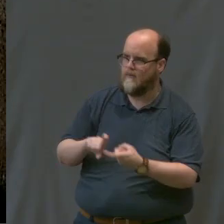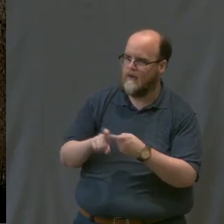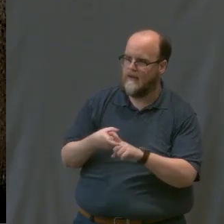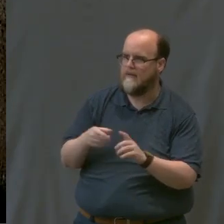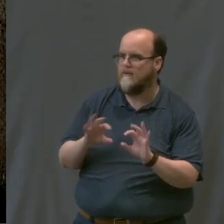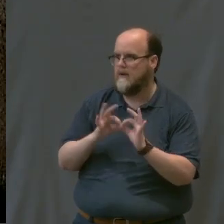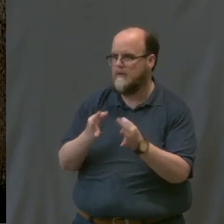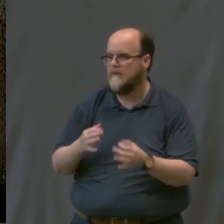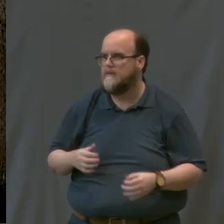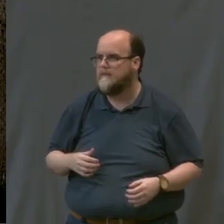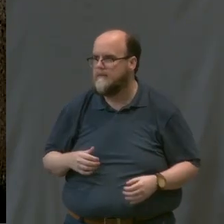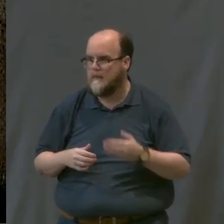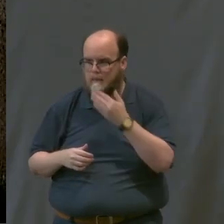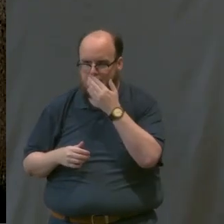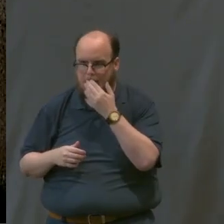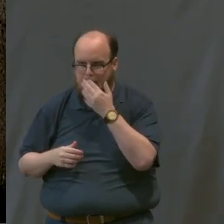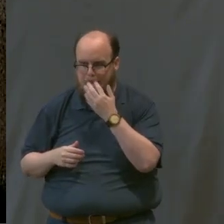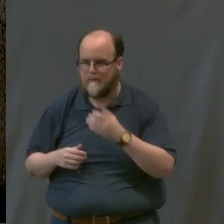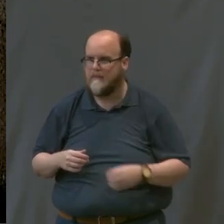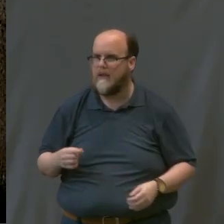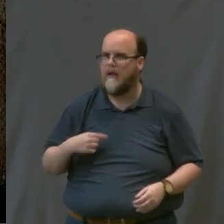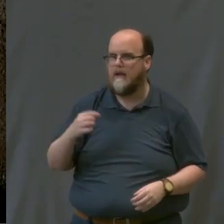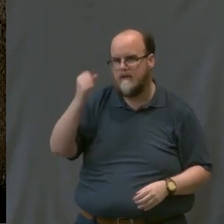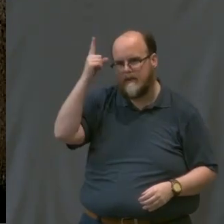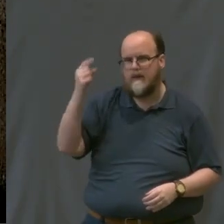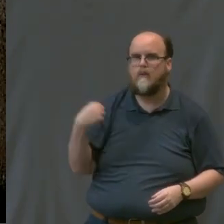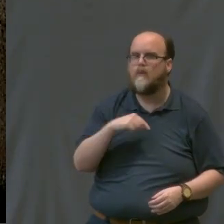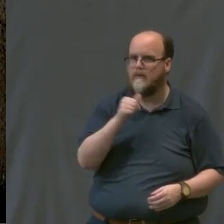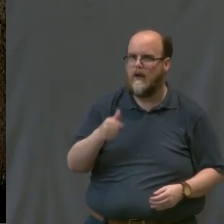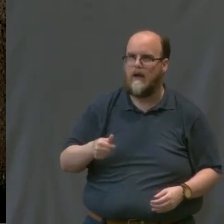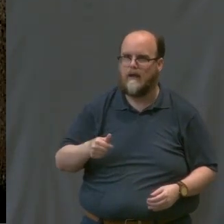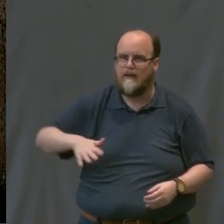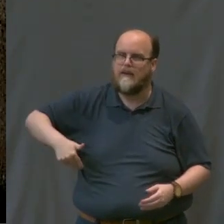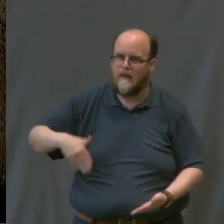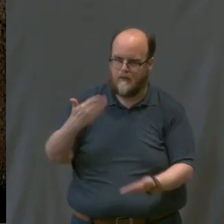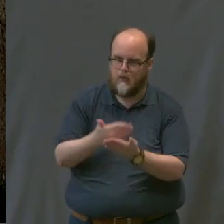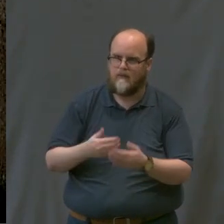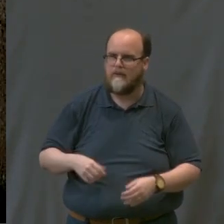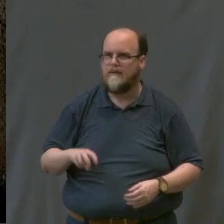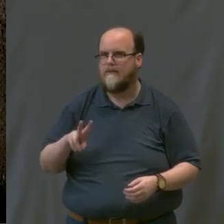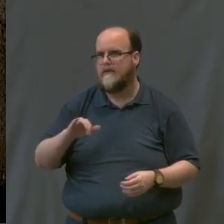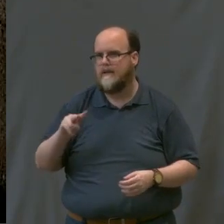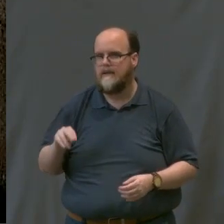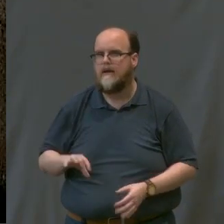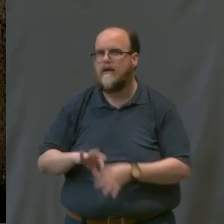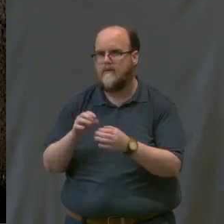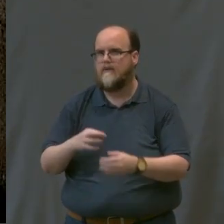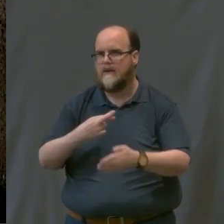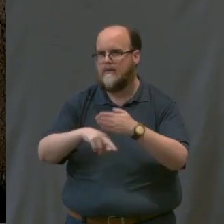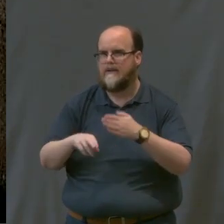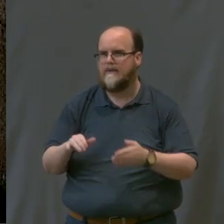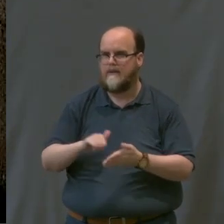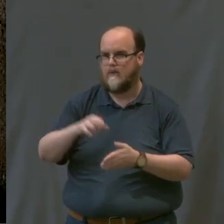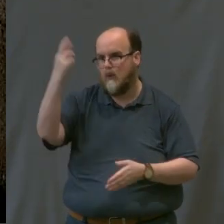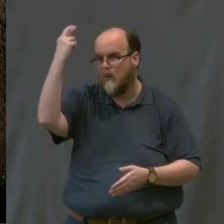the Roman citizens. Now, I realize we have not proven yet that the villain of the book of Revelation is